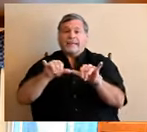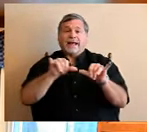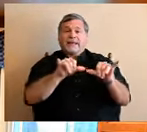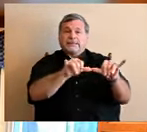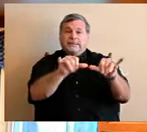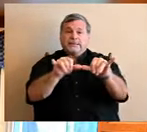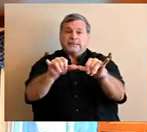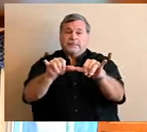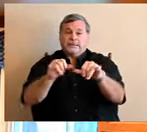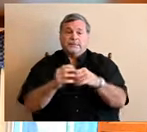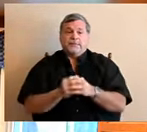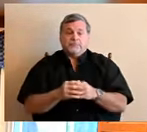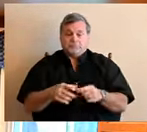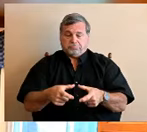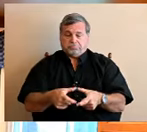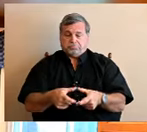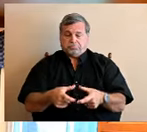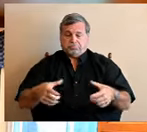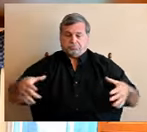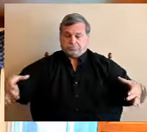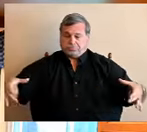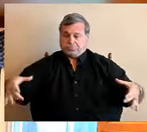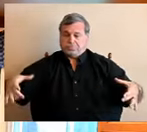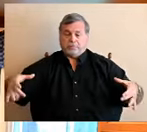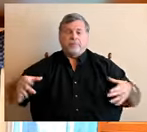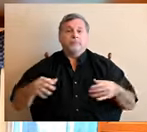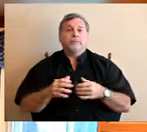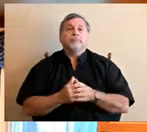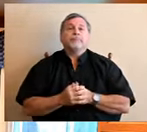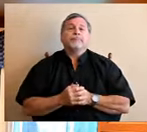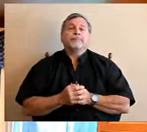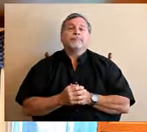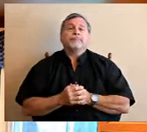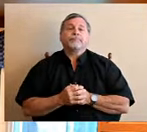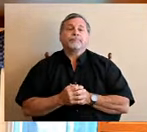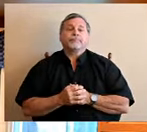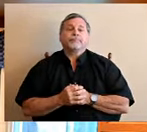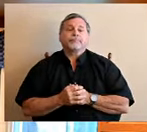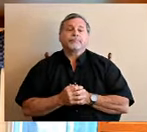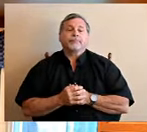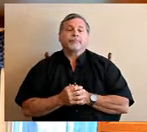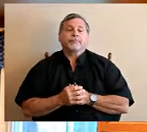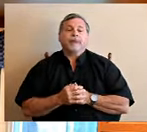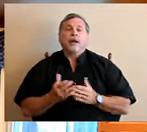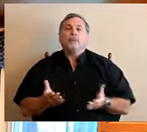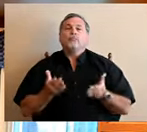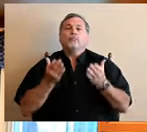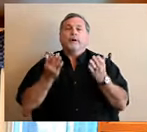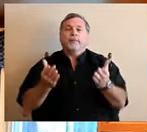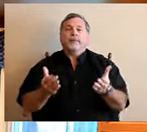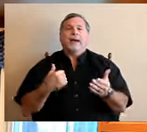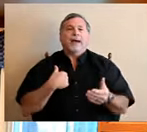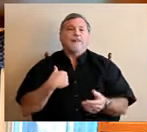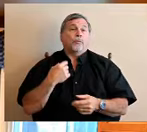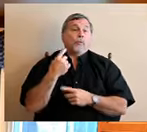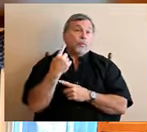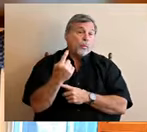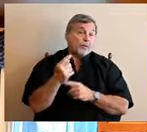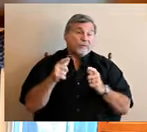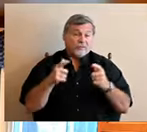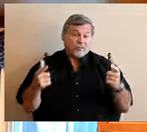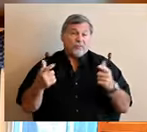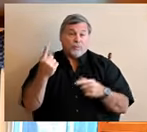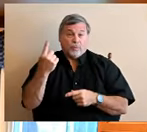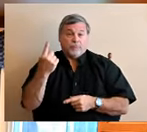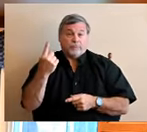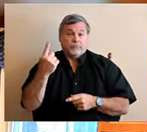sizes. They come from very tiny all the way up to large skillets like this one. I recommend having at least one of these